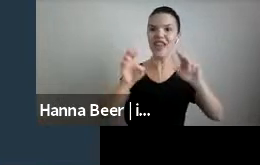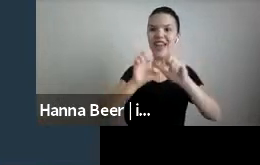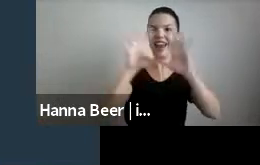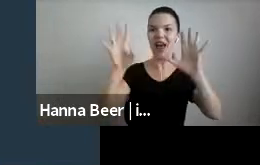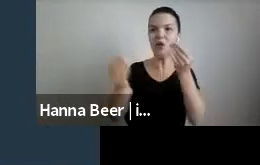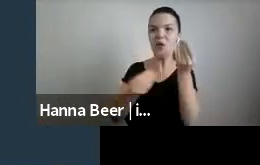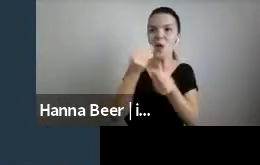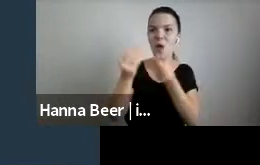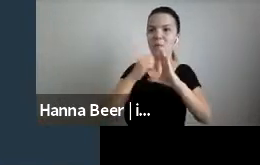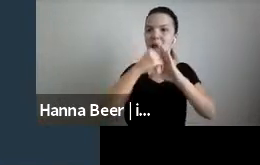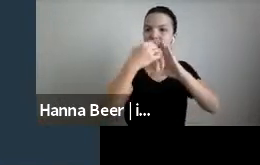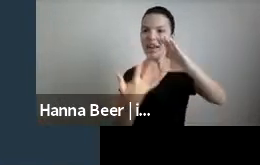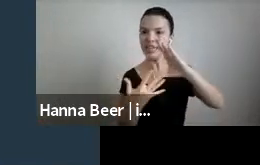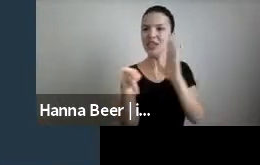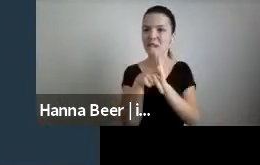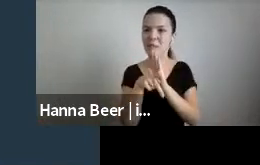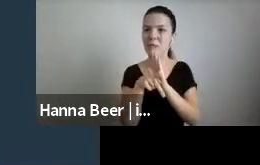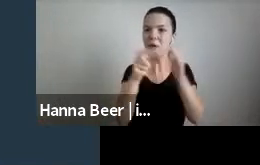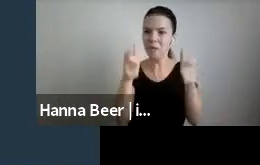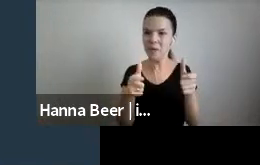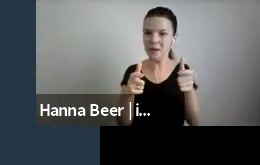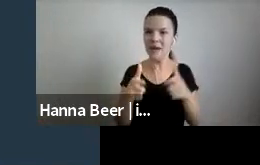like.